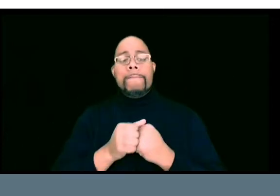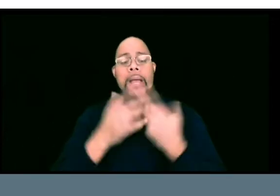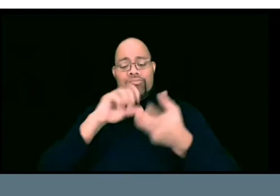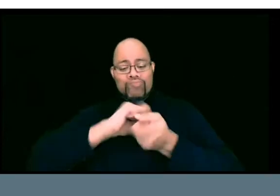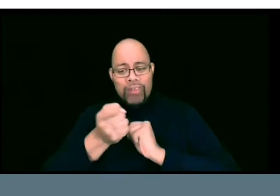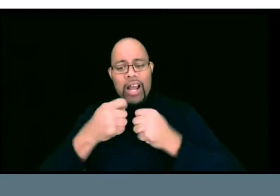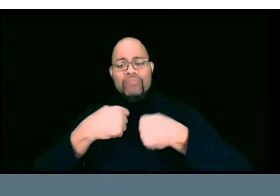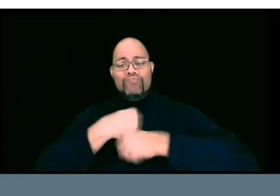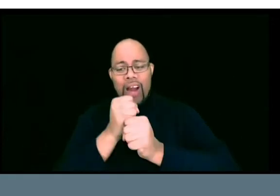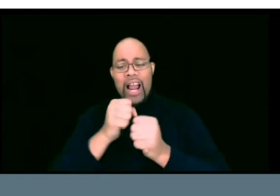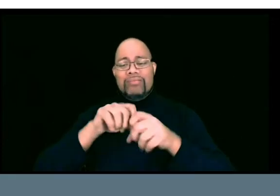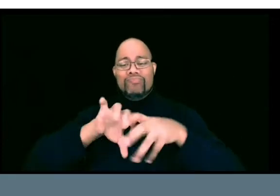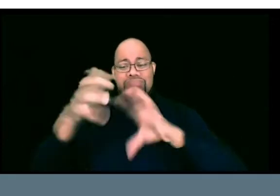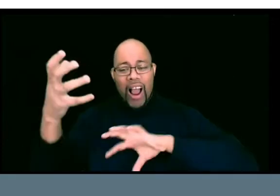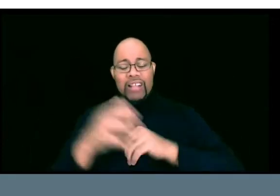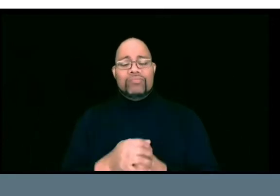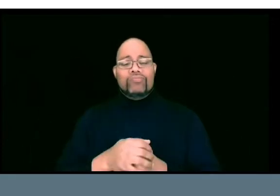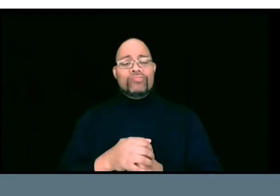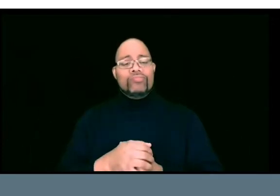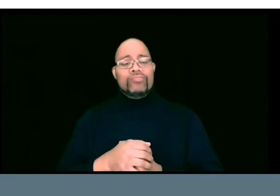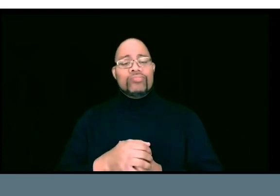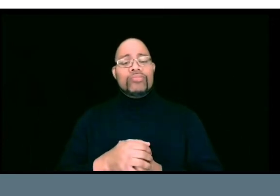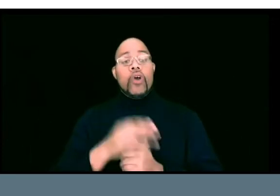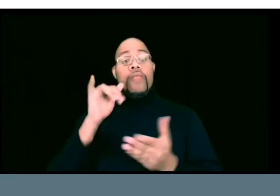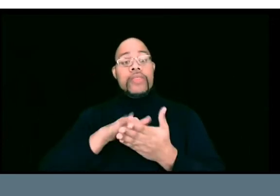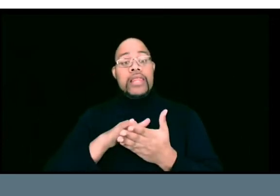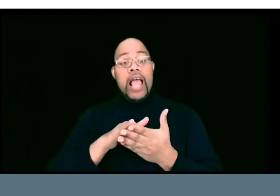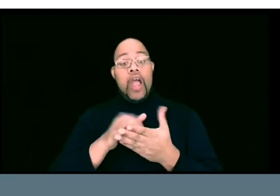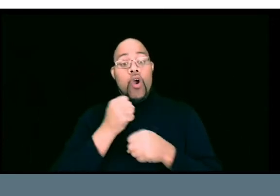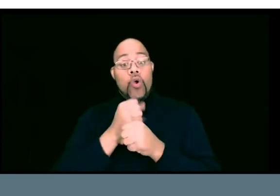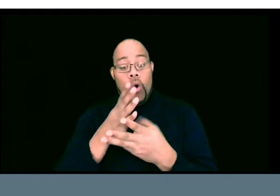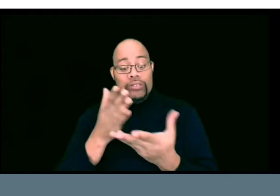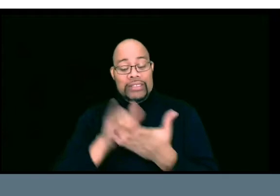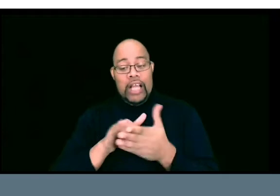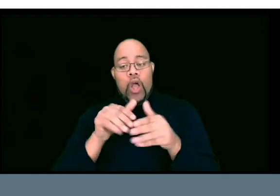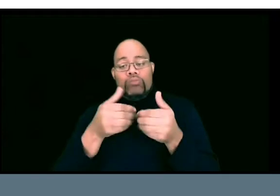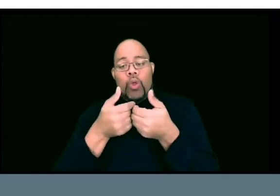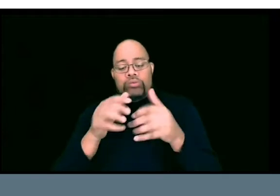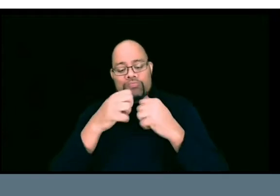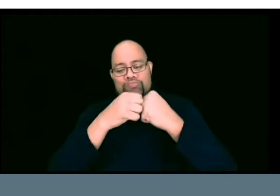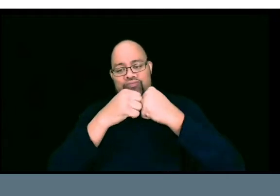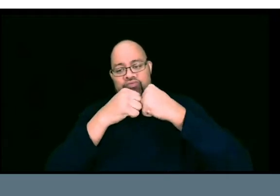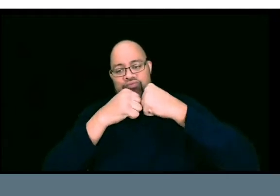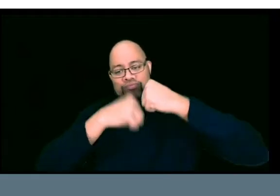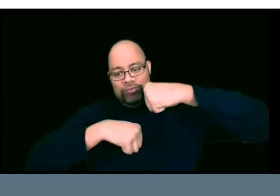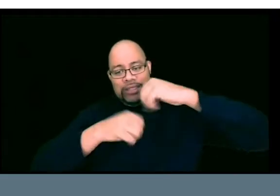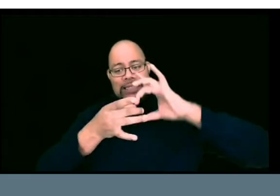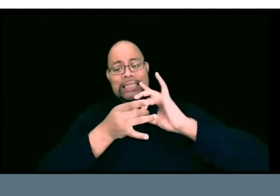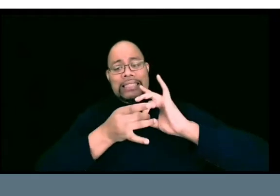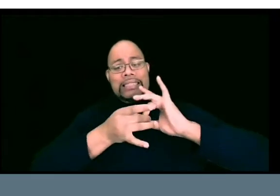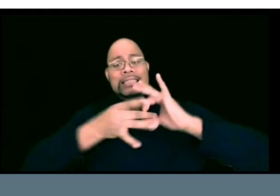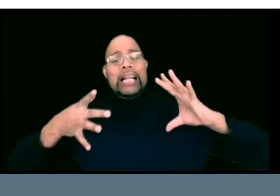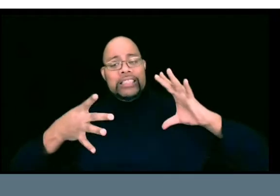structurally unsound. So a lot of shatters and rips have been found in the ice on the surface. And all of this is culminating into losing the grip